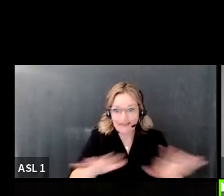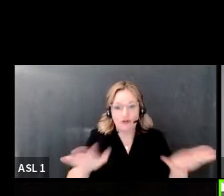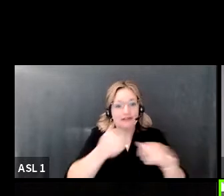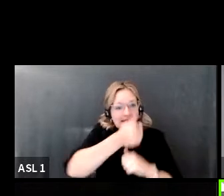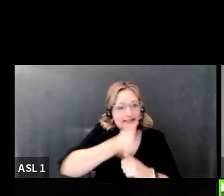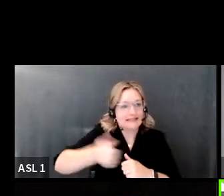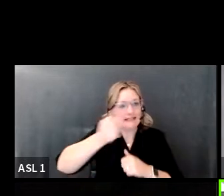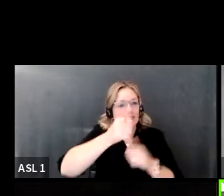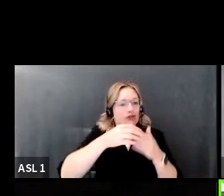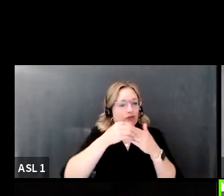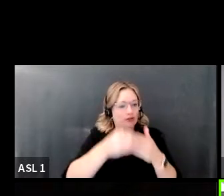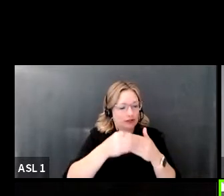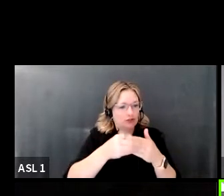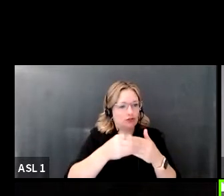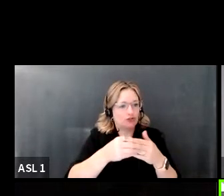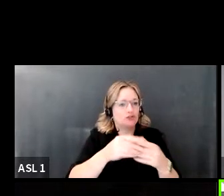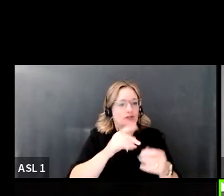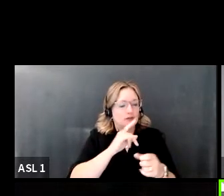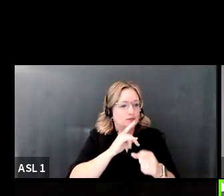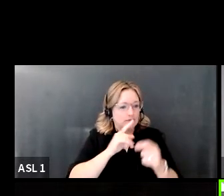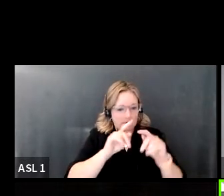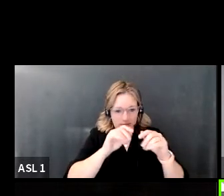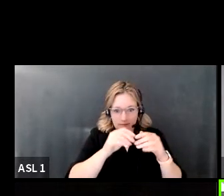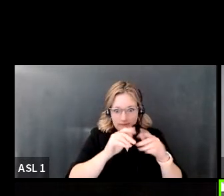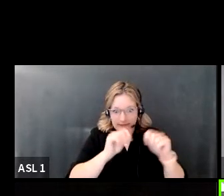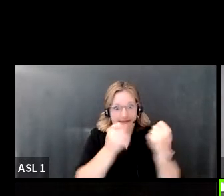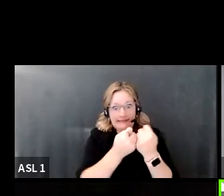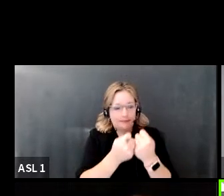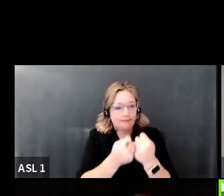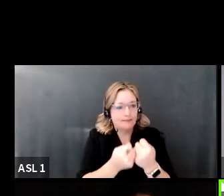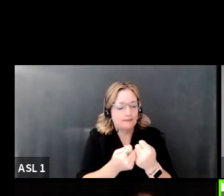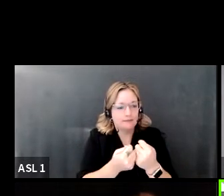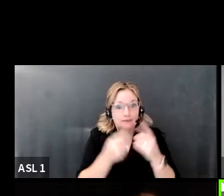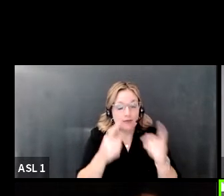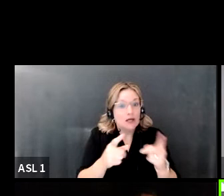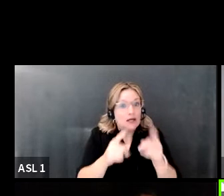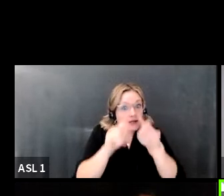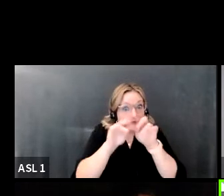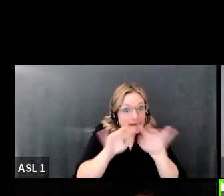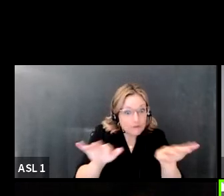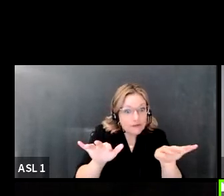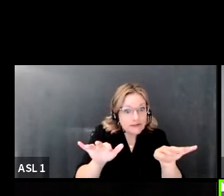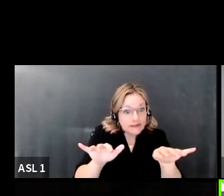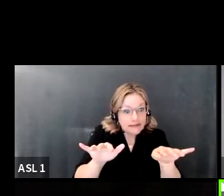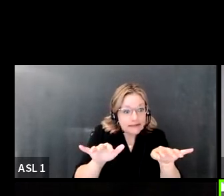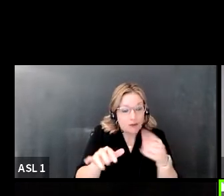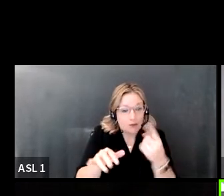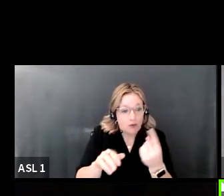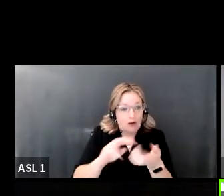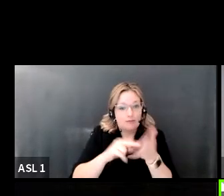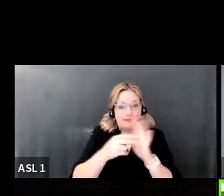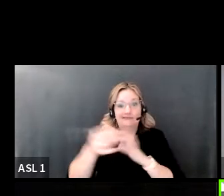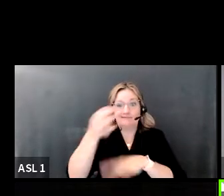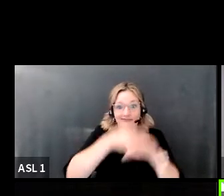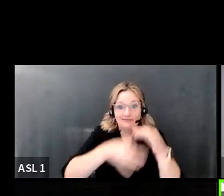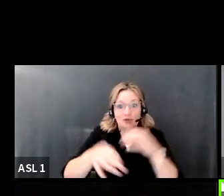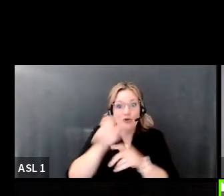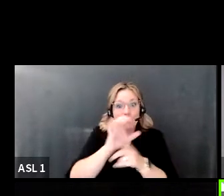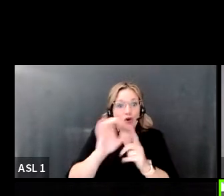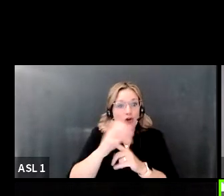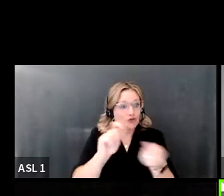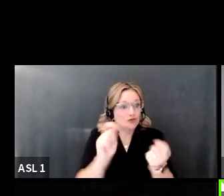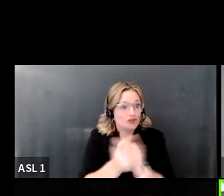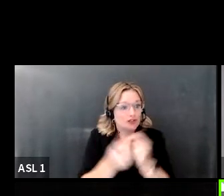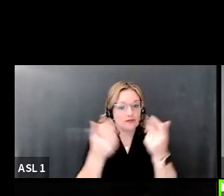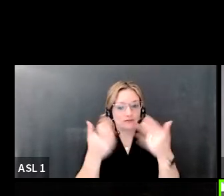leadership team and command team ever seen diversity alone is not a substitute for culture change but it is a